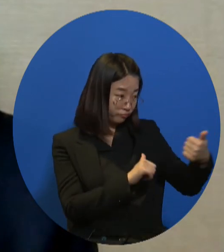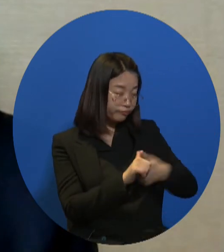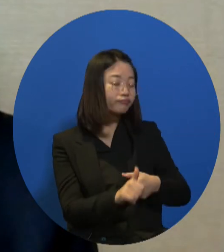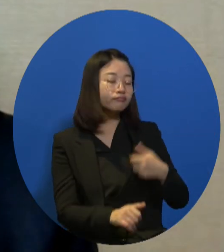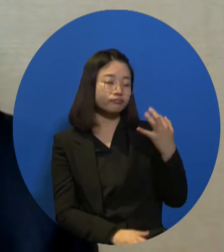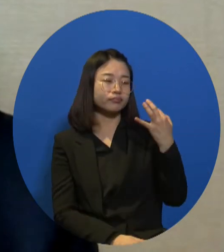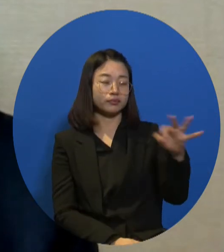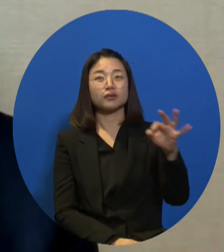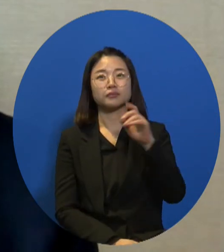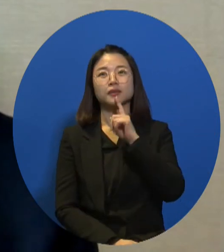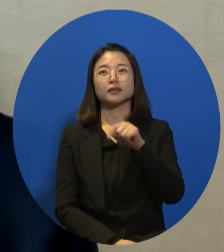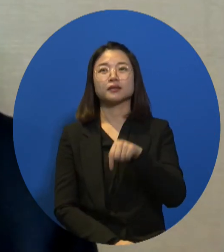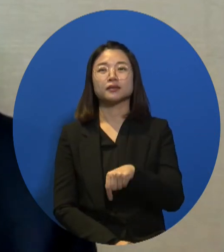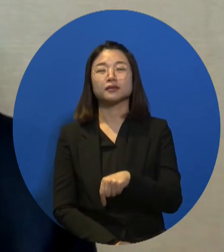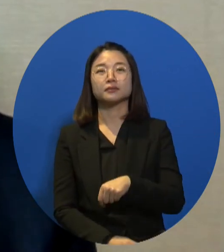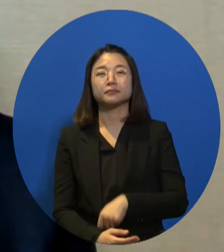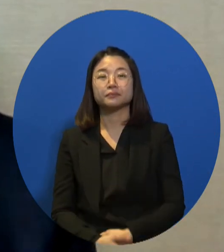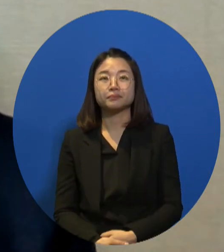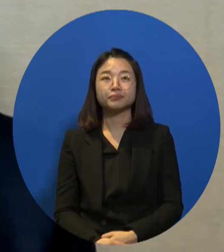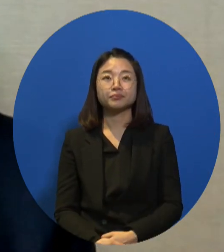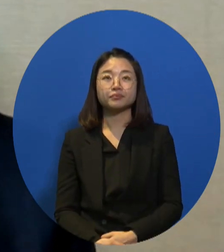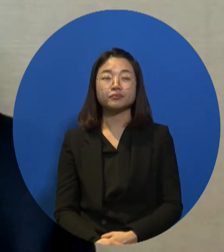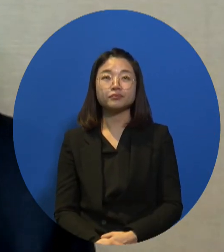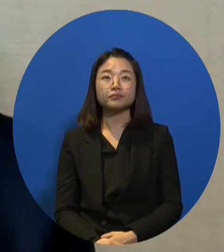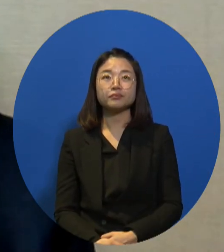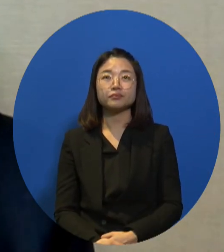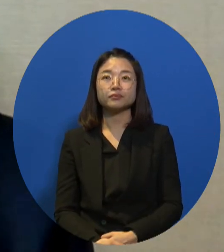is stipulated in the optional protocol.